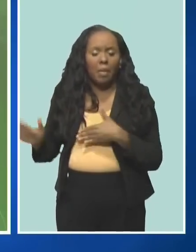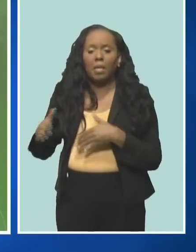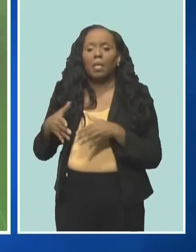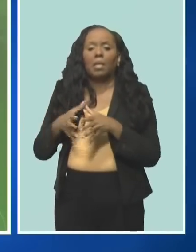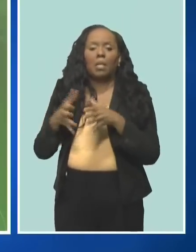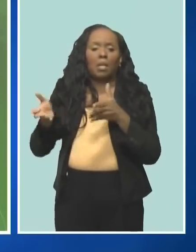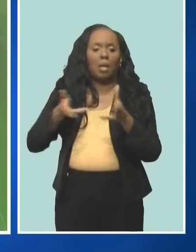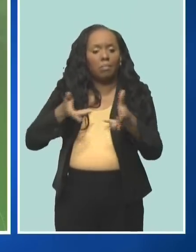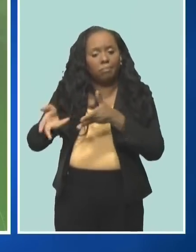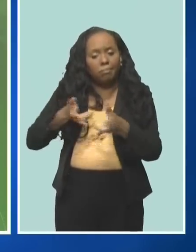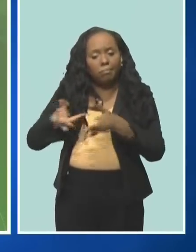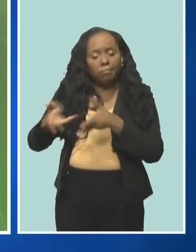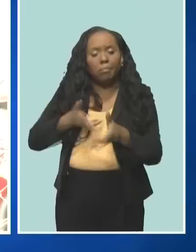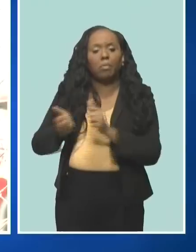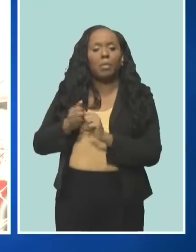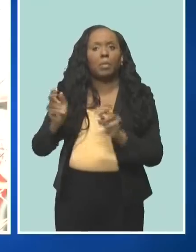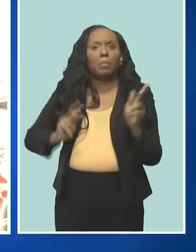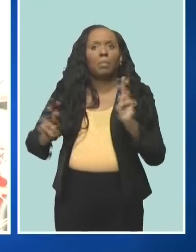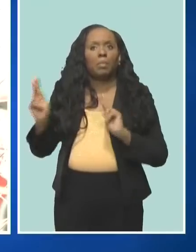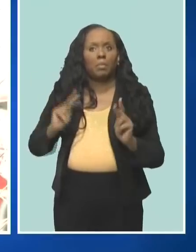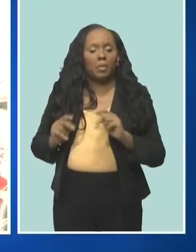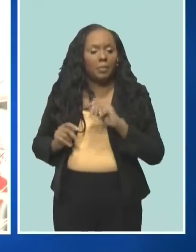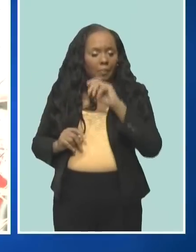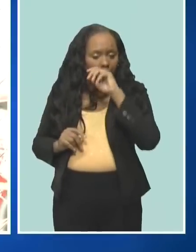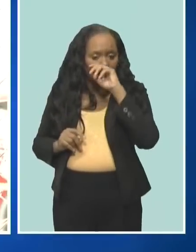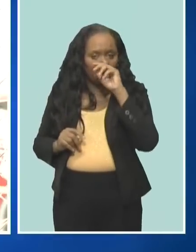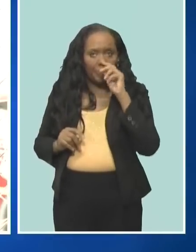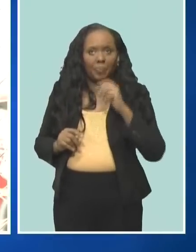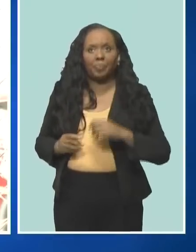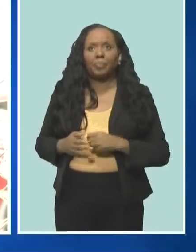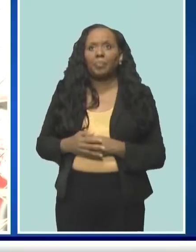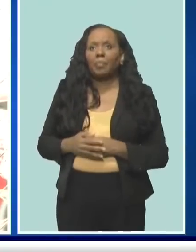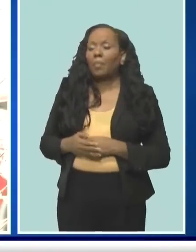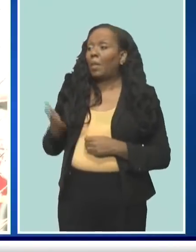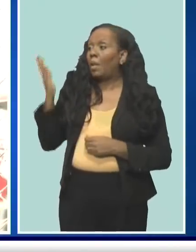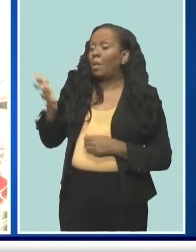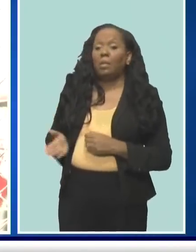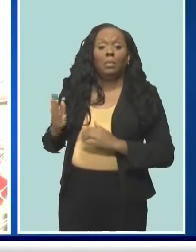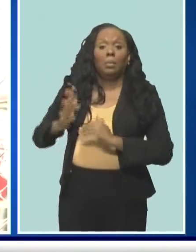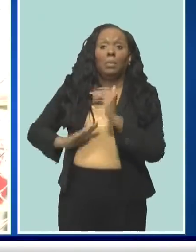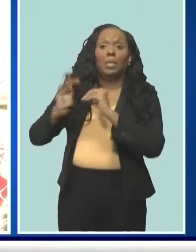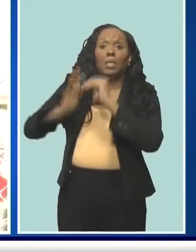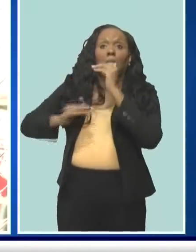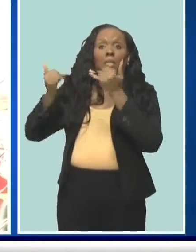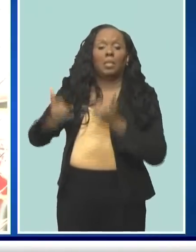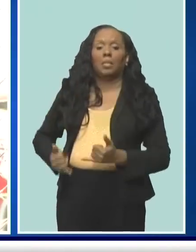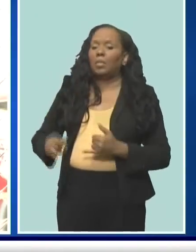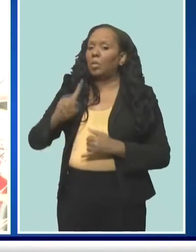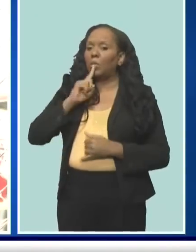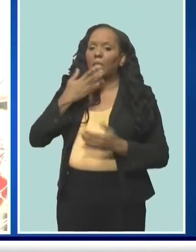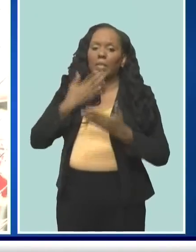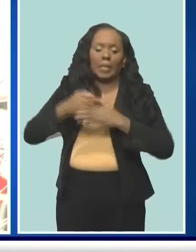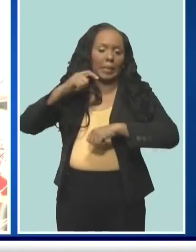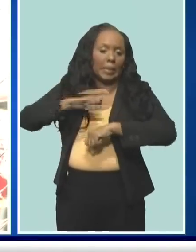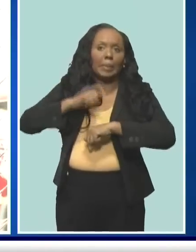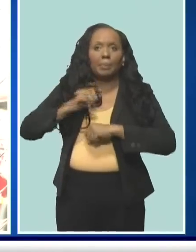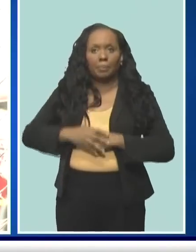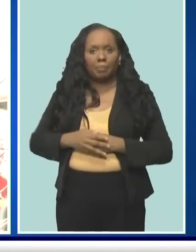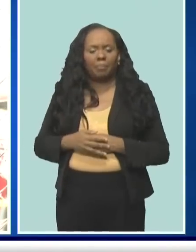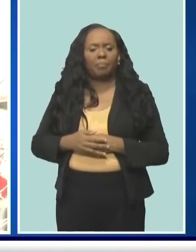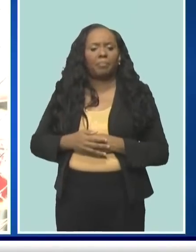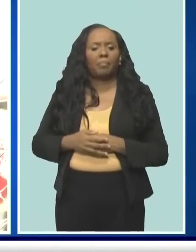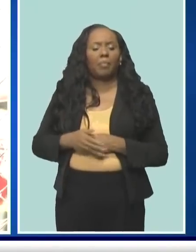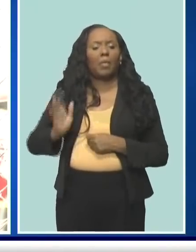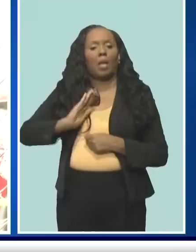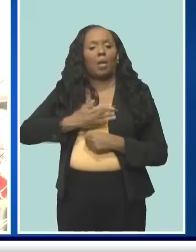with residents. The construction of this centre is timely as our communities are faced with unprecedented